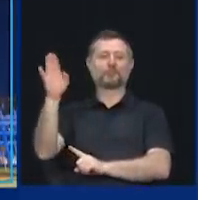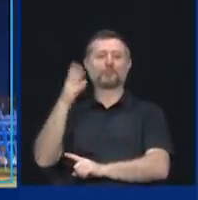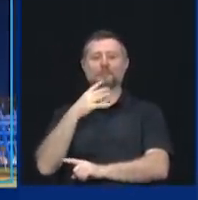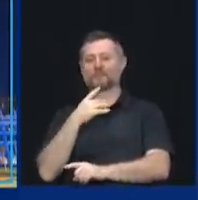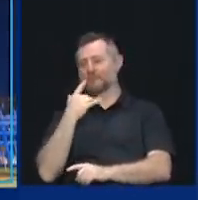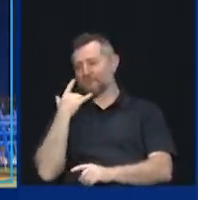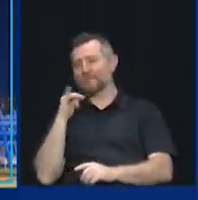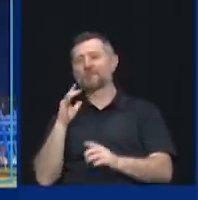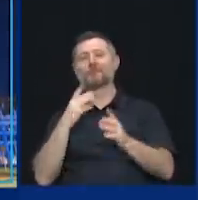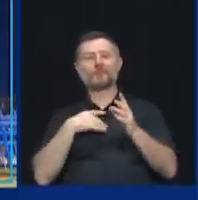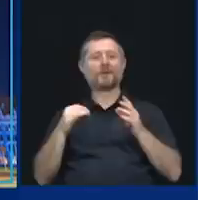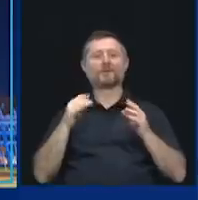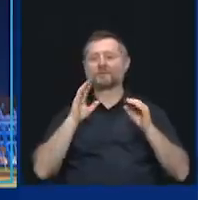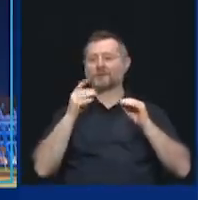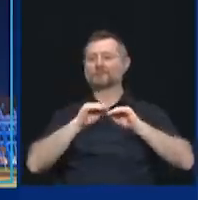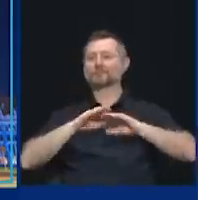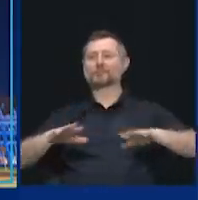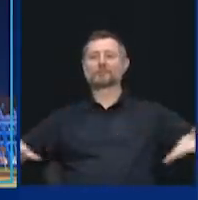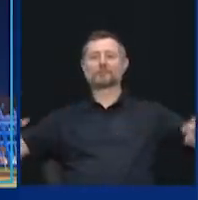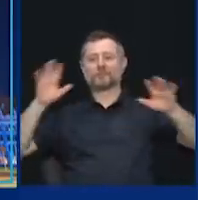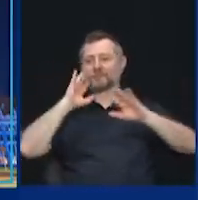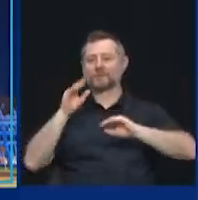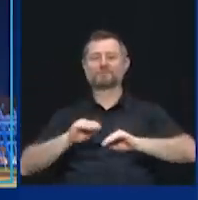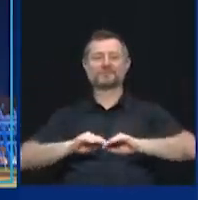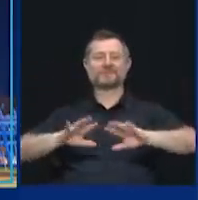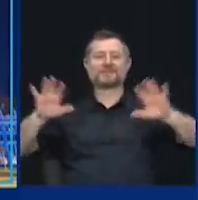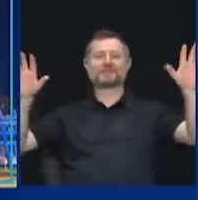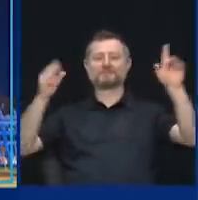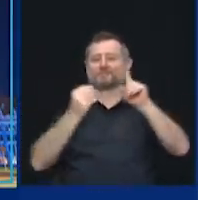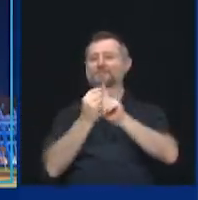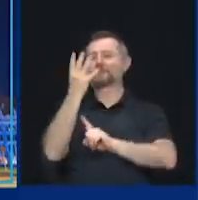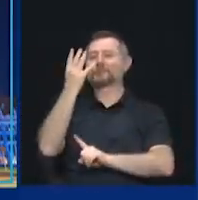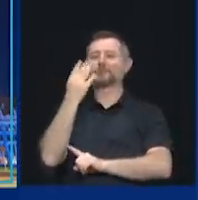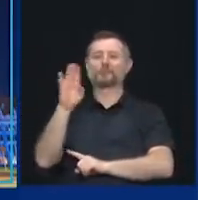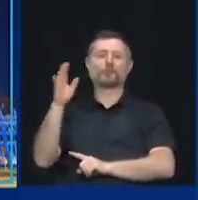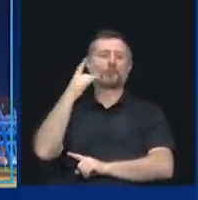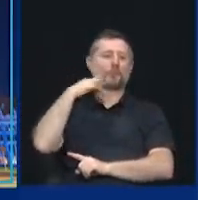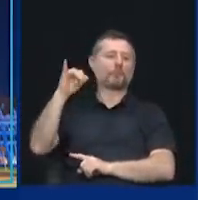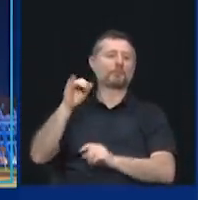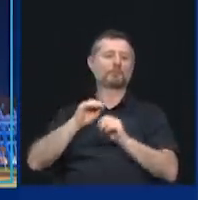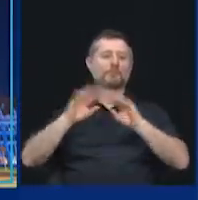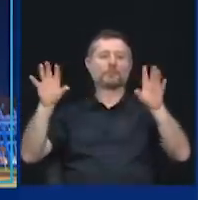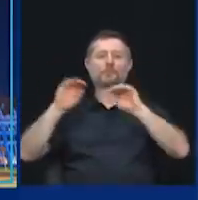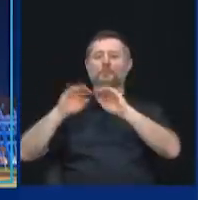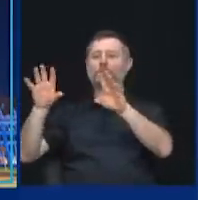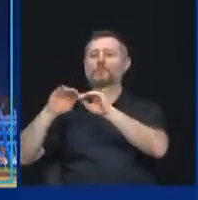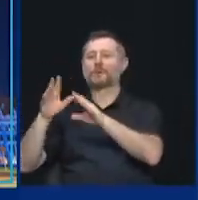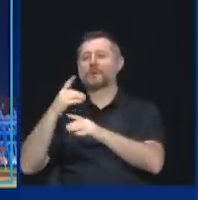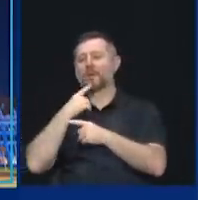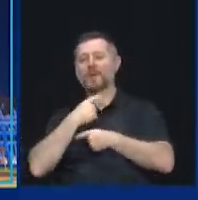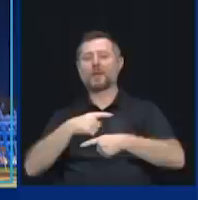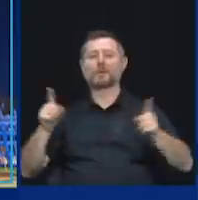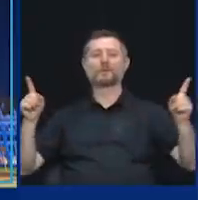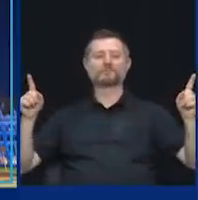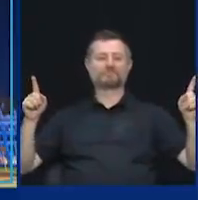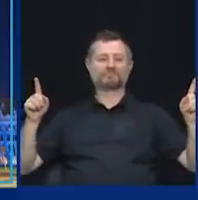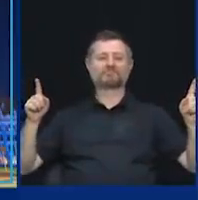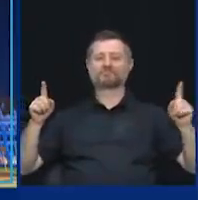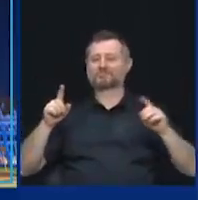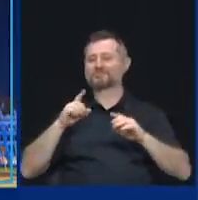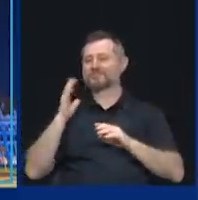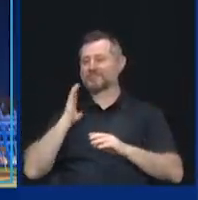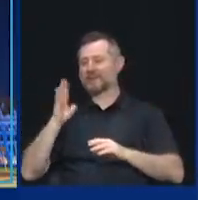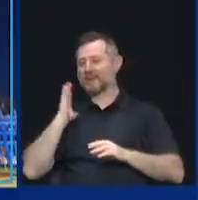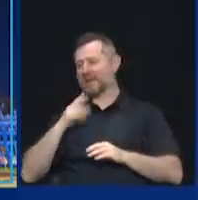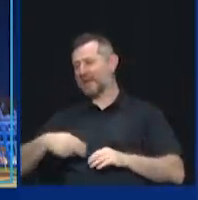gold, and we can say, we did it. We did it. We went from the highest infection